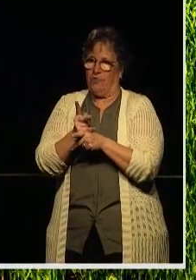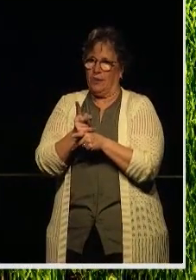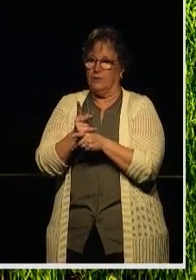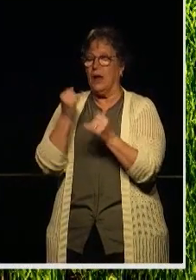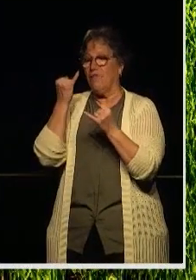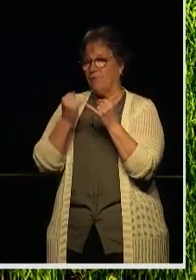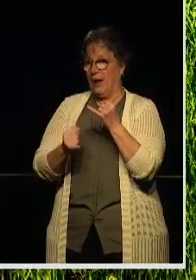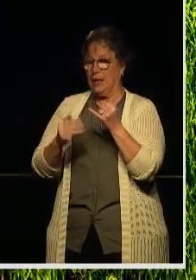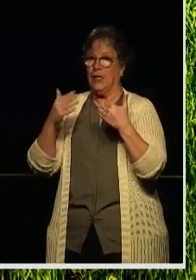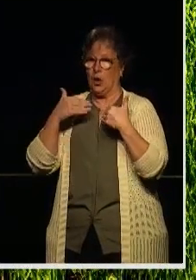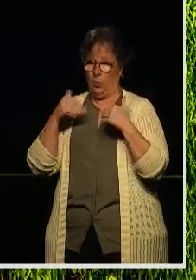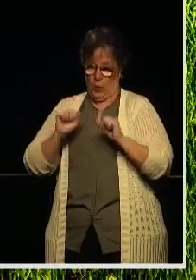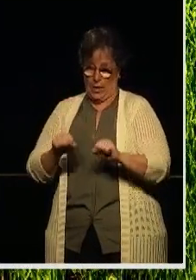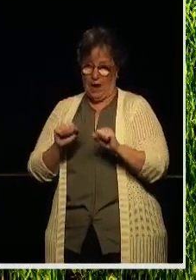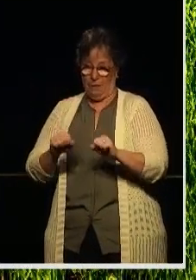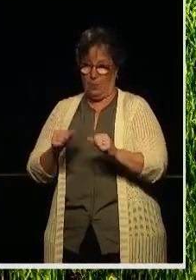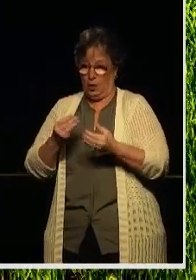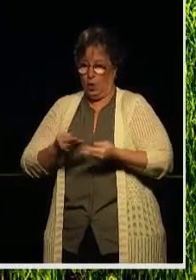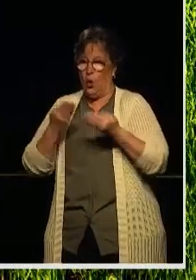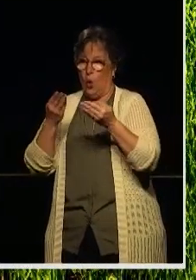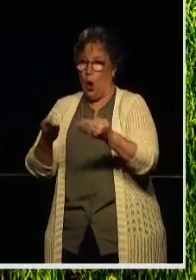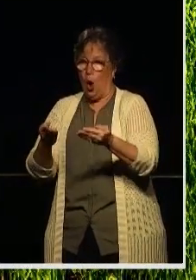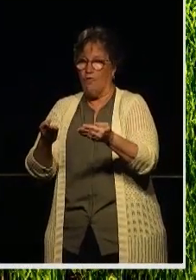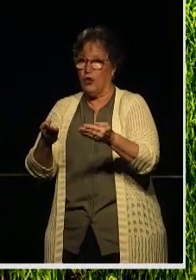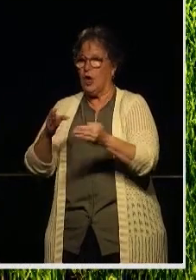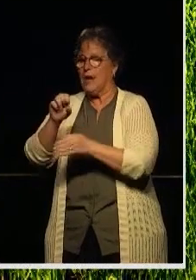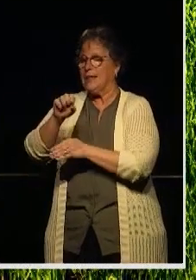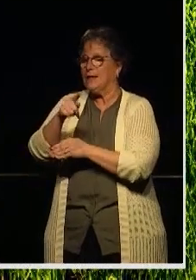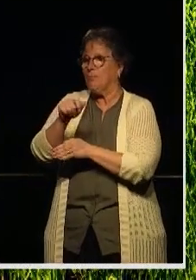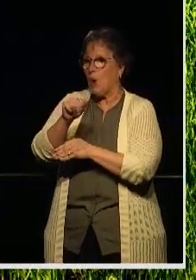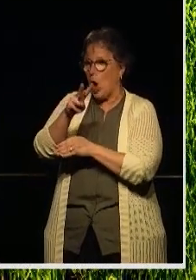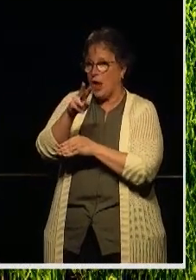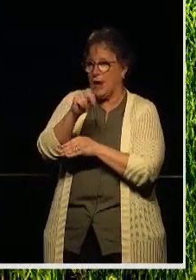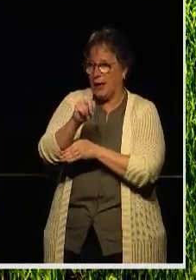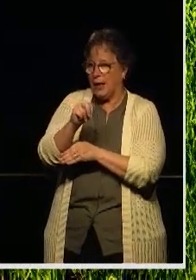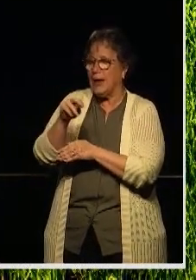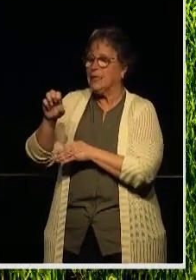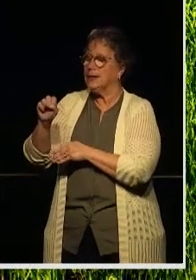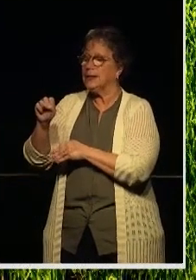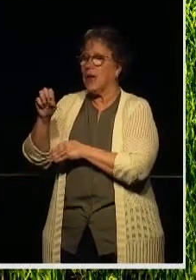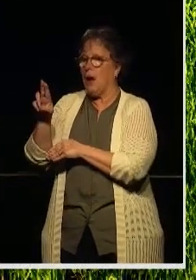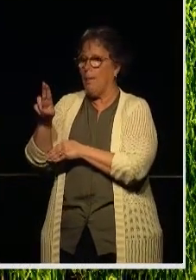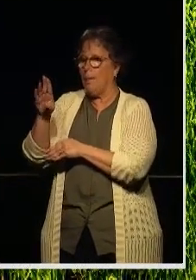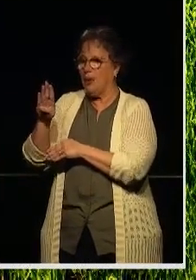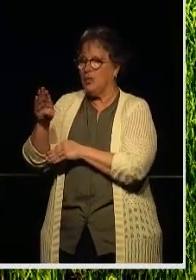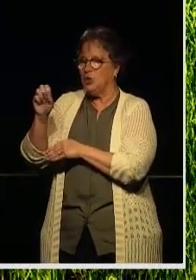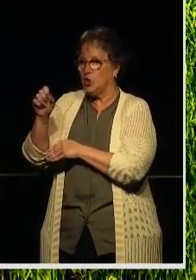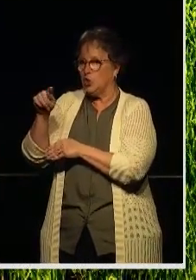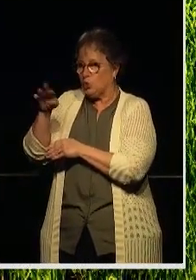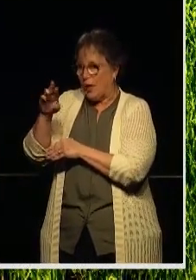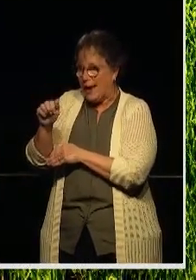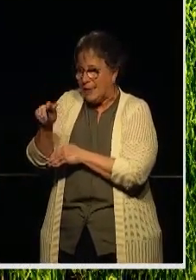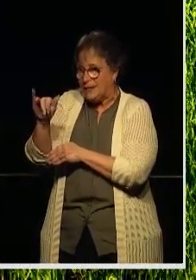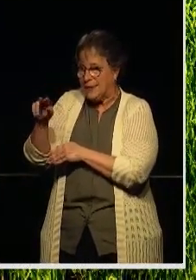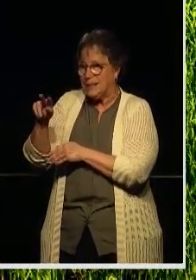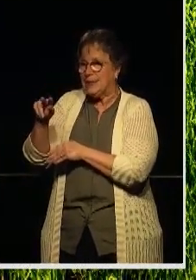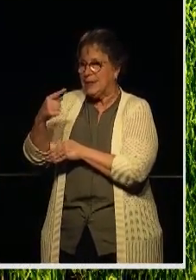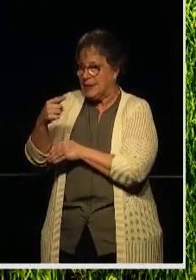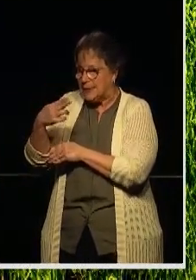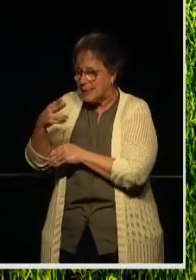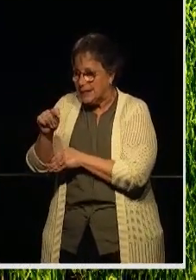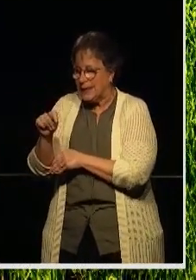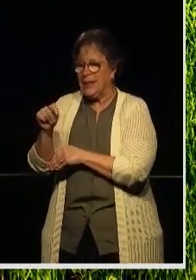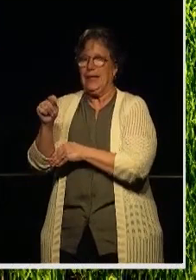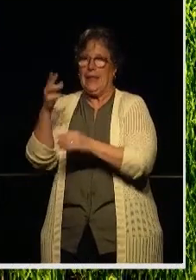Finally, we have the capability to offer proprietary spawn and substrate inputs, the consumable in the mushroom production process, to